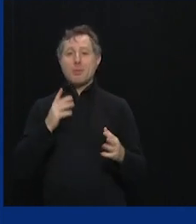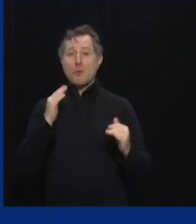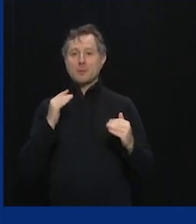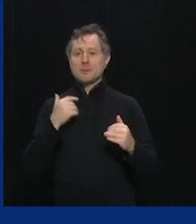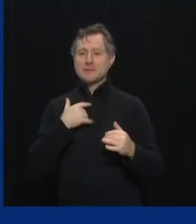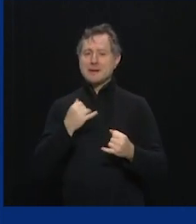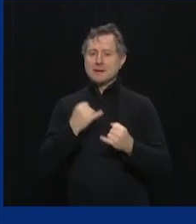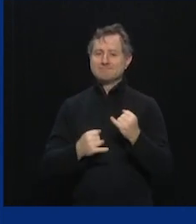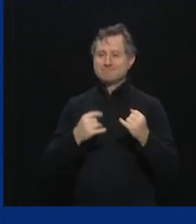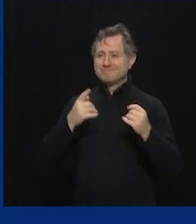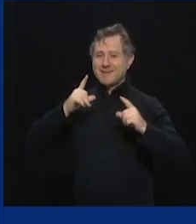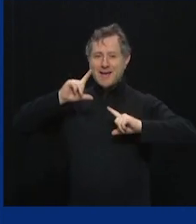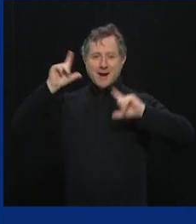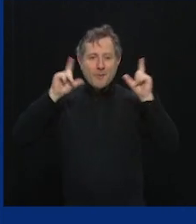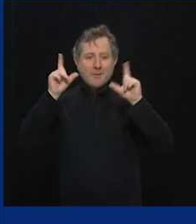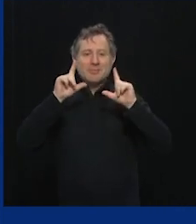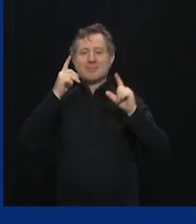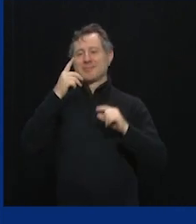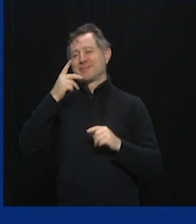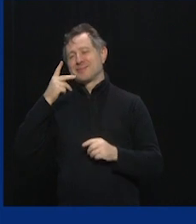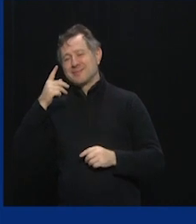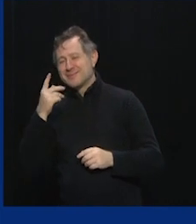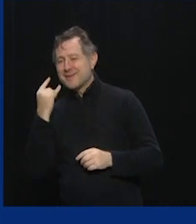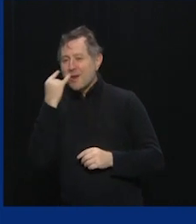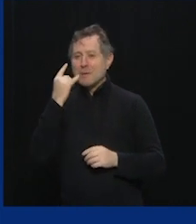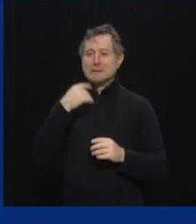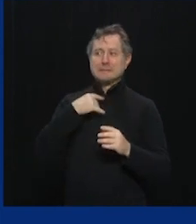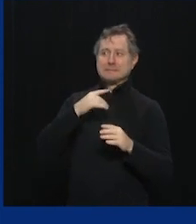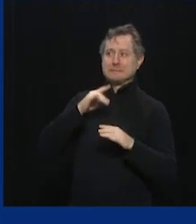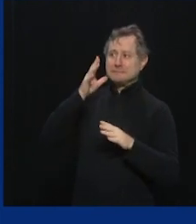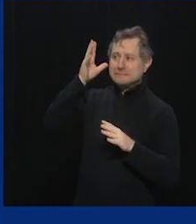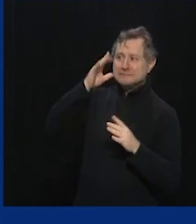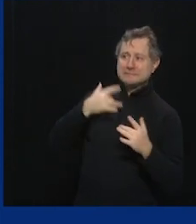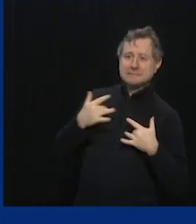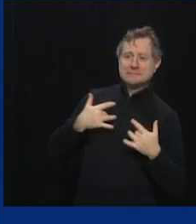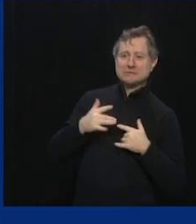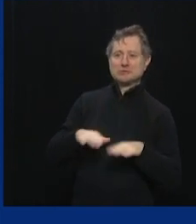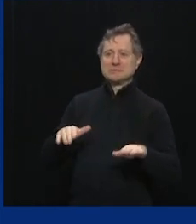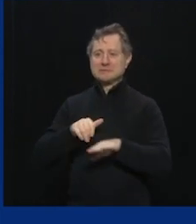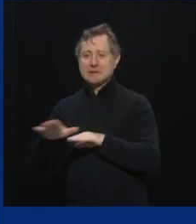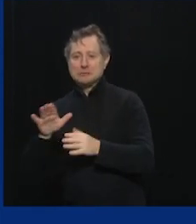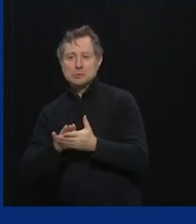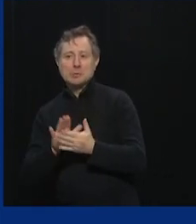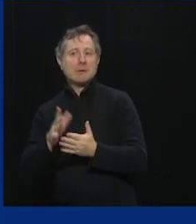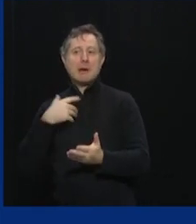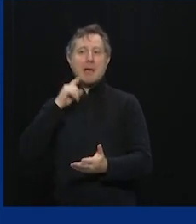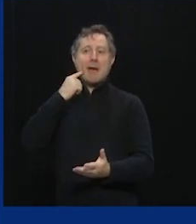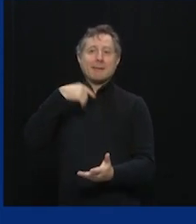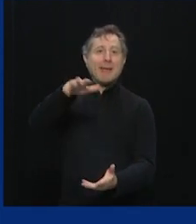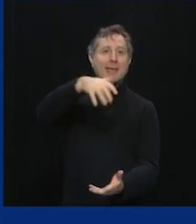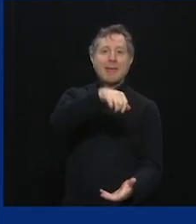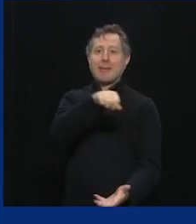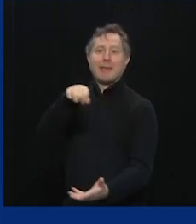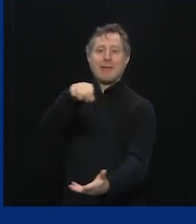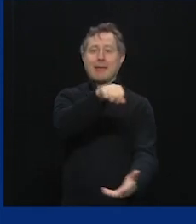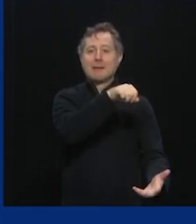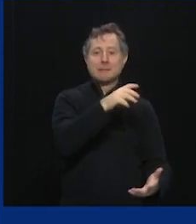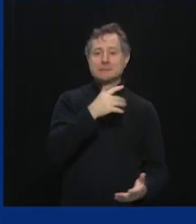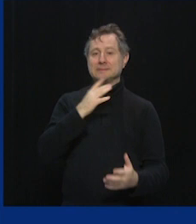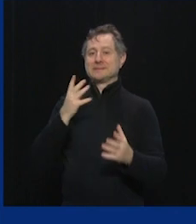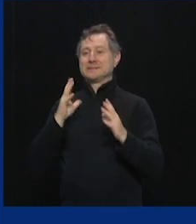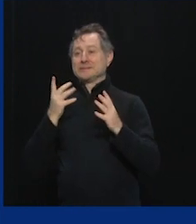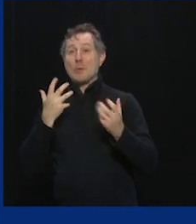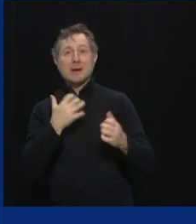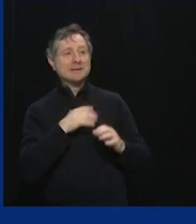their children should go trick-or-treating, or whether they go to the mall starting in November and December and their children are with Santa Claus and they wonder if Santa Claus